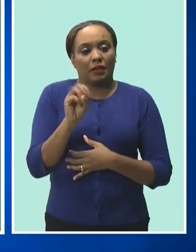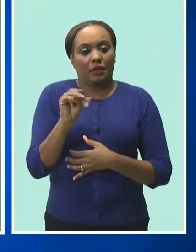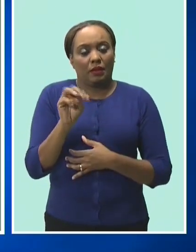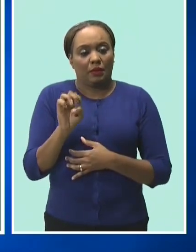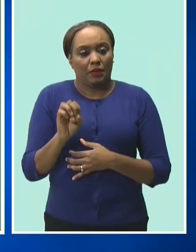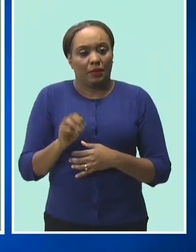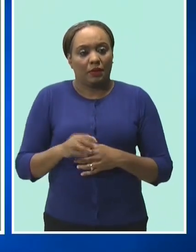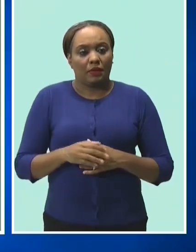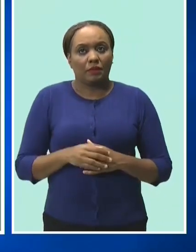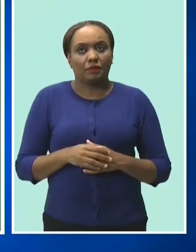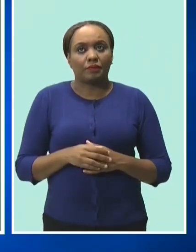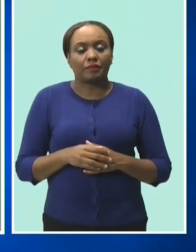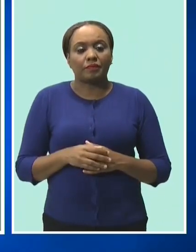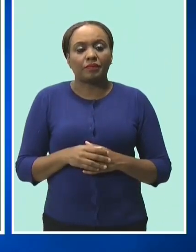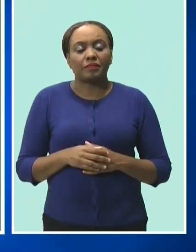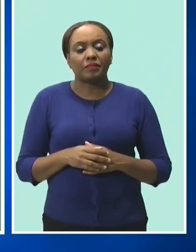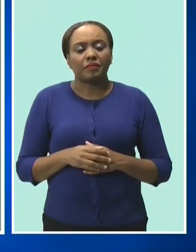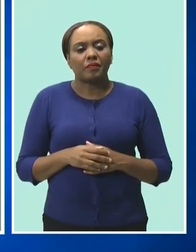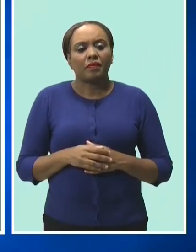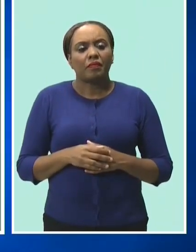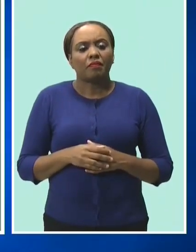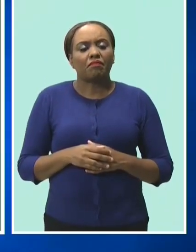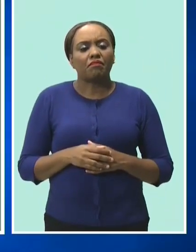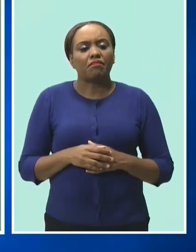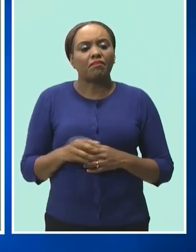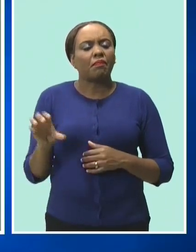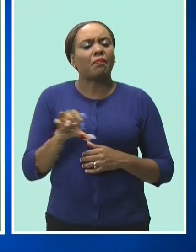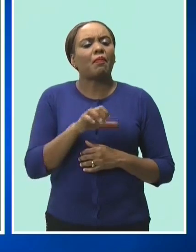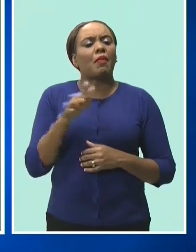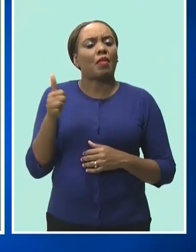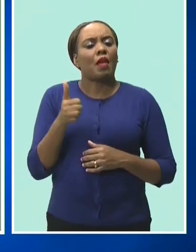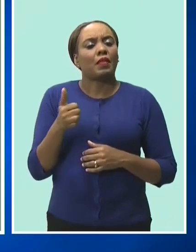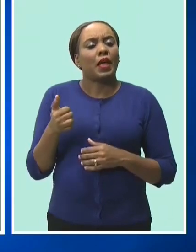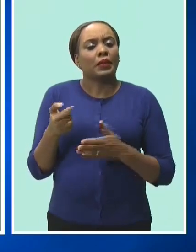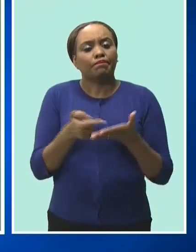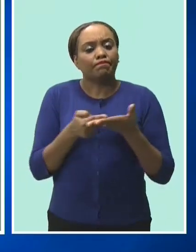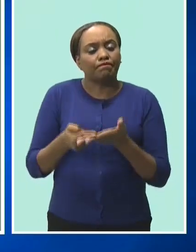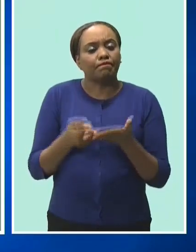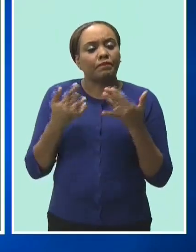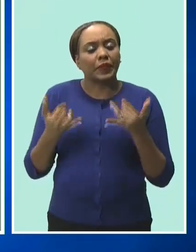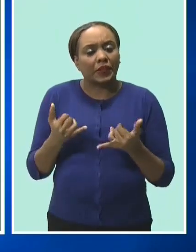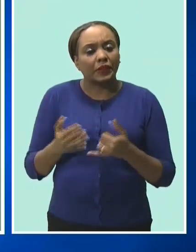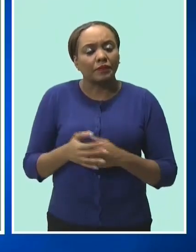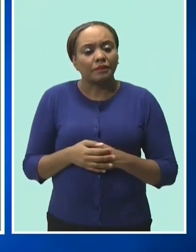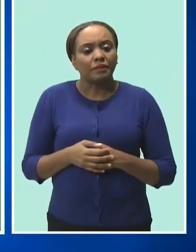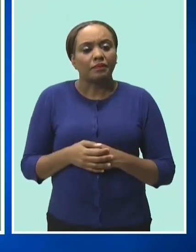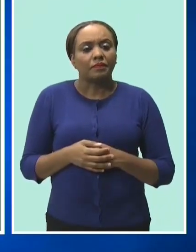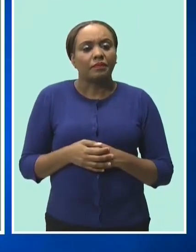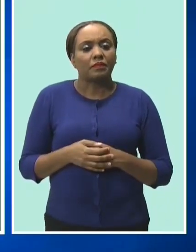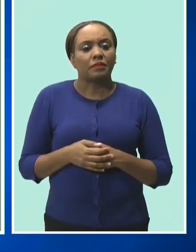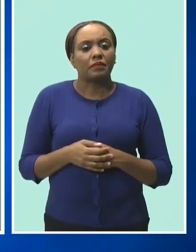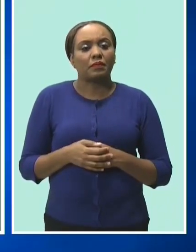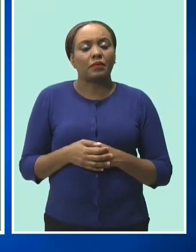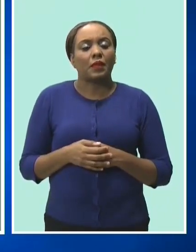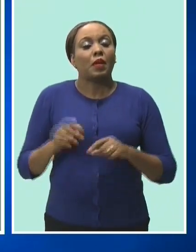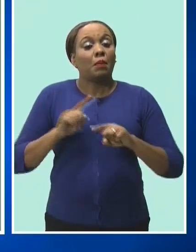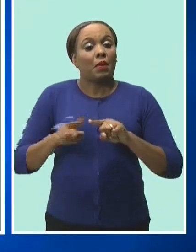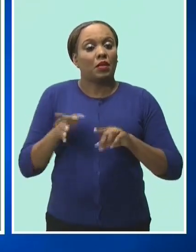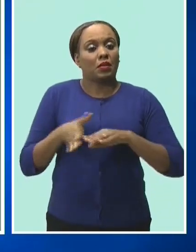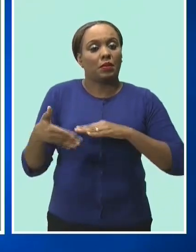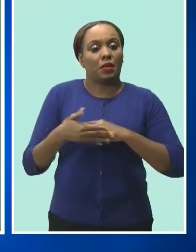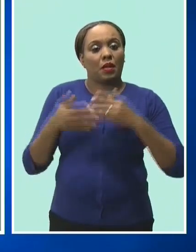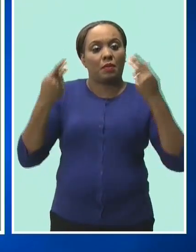Now, Lisa, one of the developments here at the LASC for this 31st intersessional was the absence of Jamaica's Prime Minister